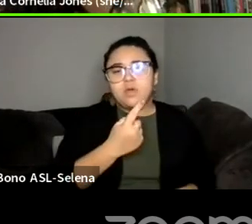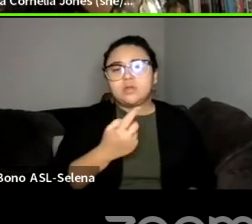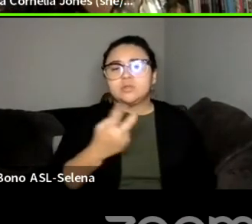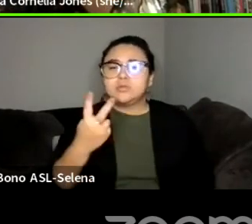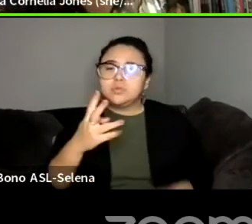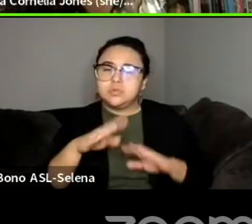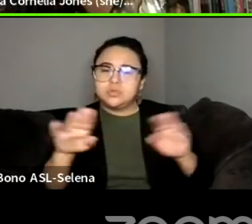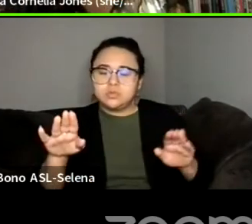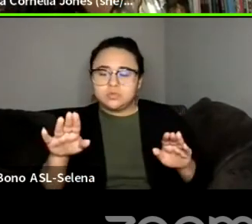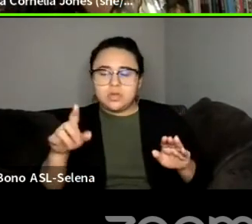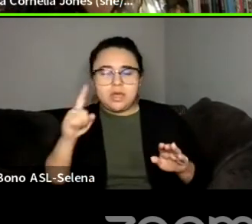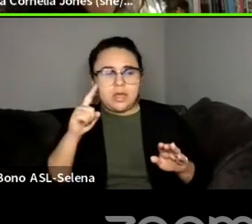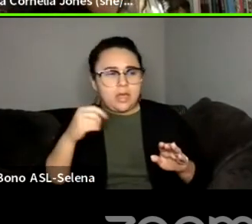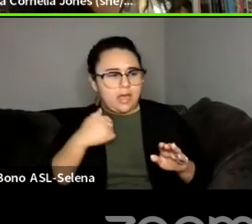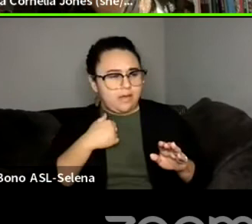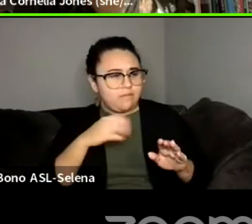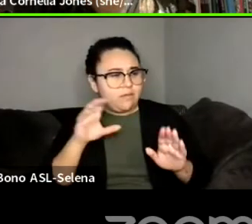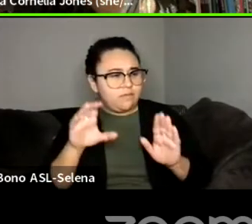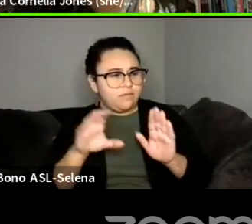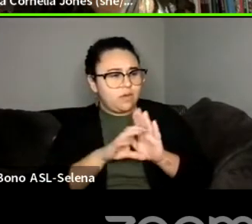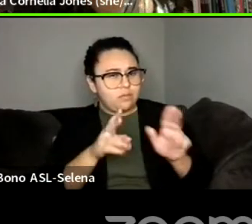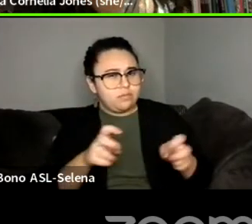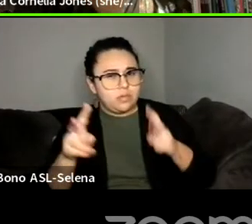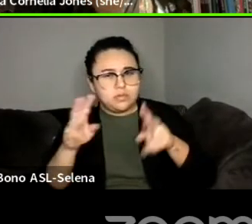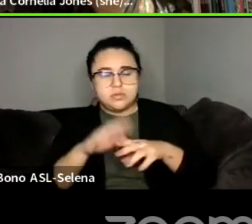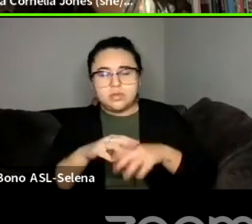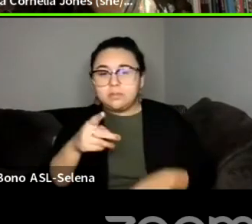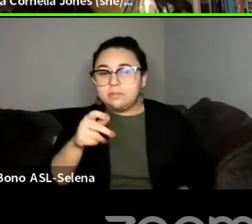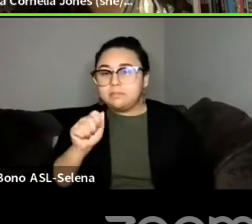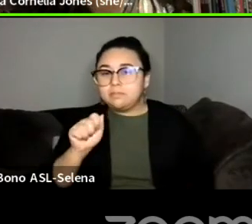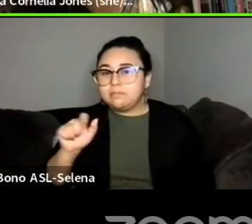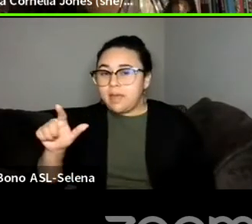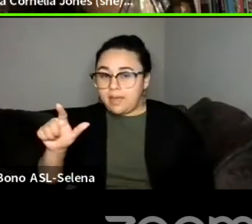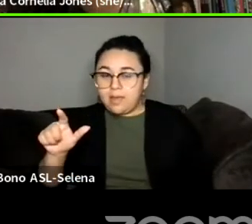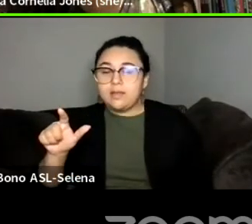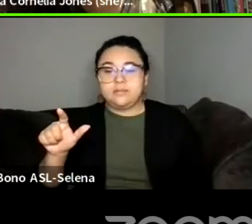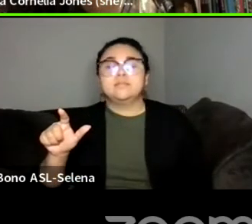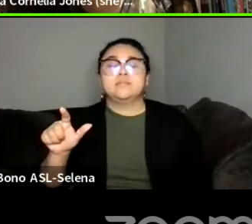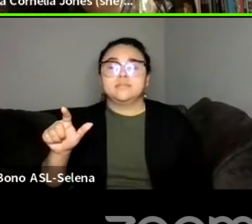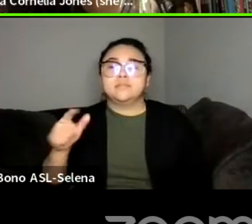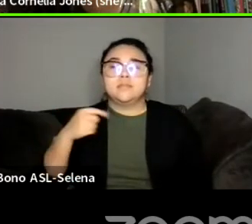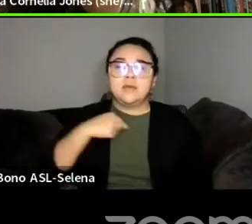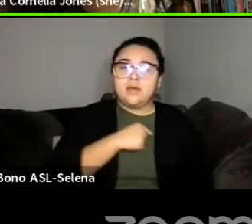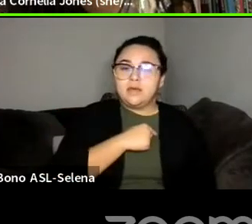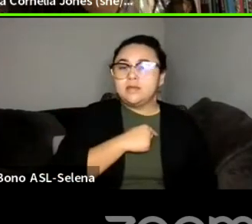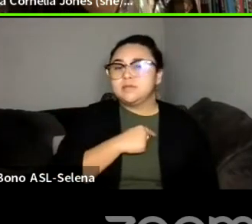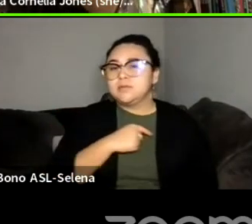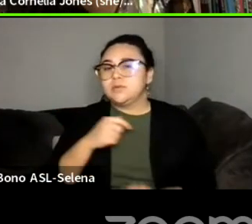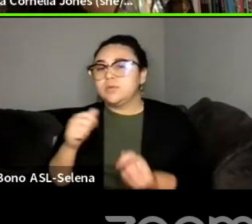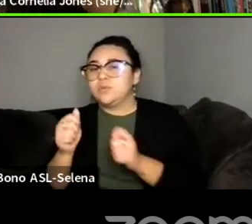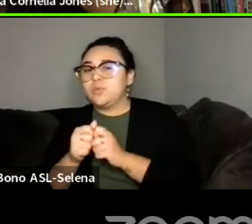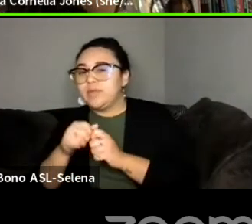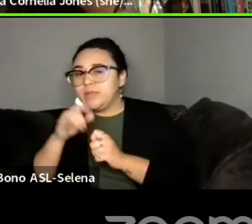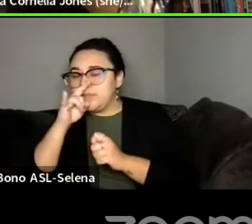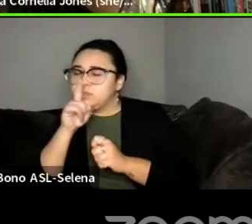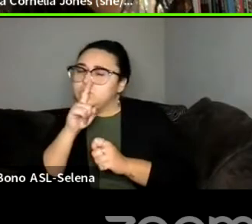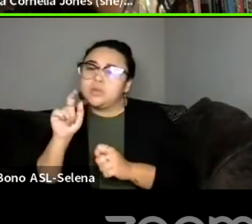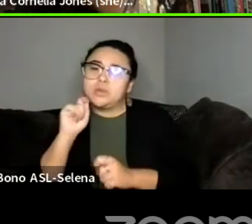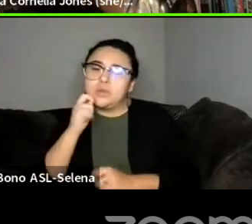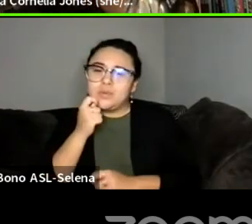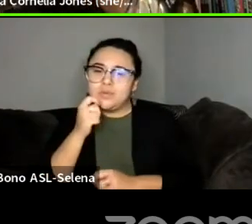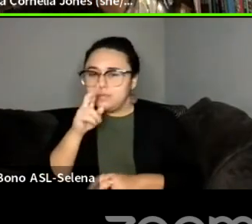on PAAL, of like all of us and our kids. It was like really cool and fun in a way